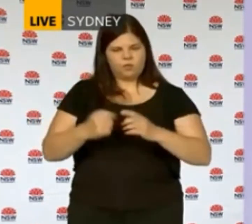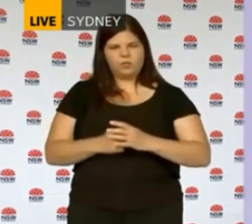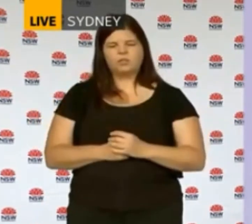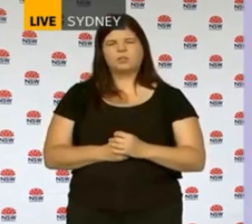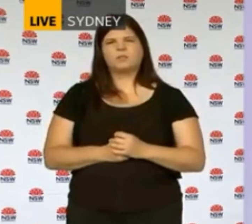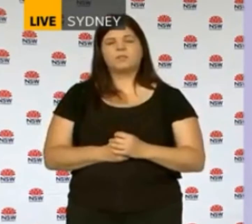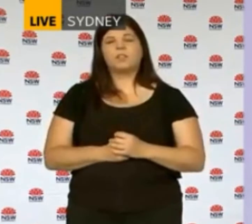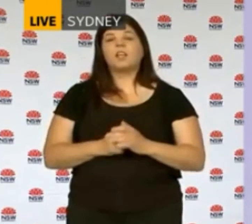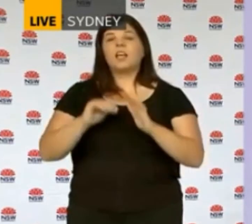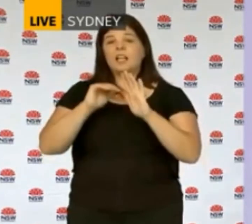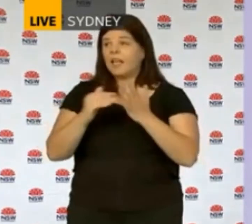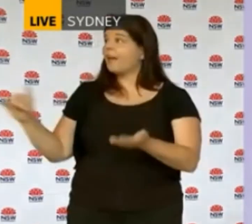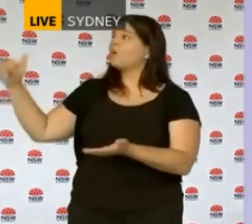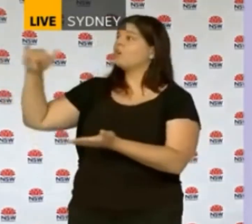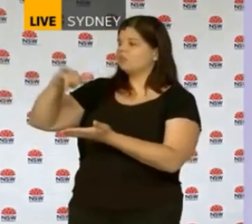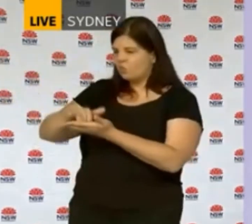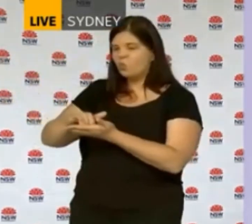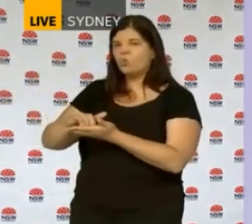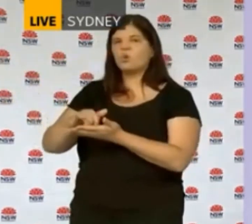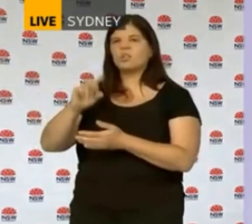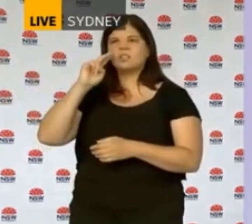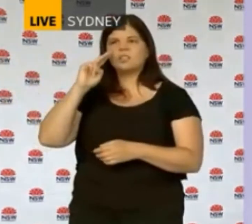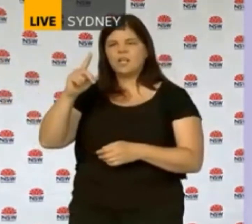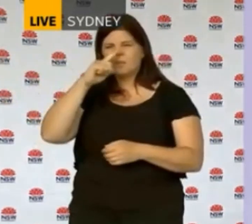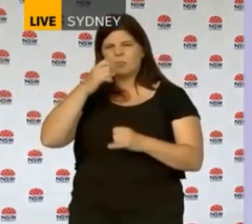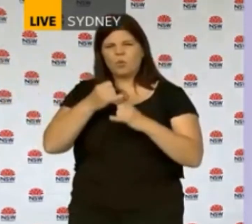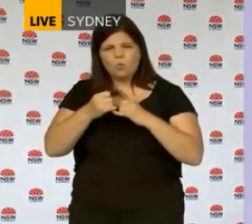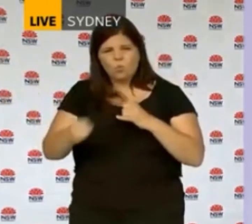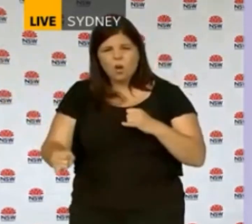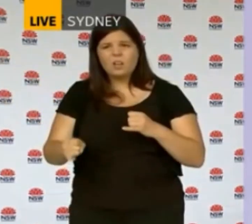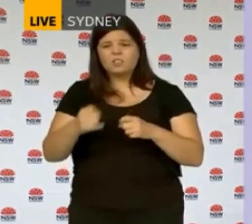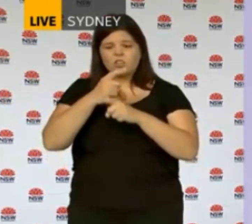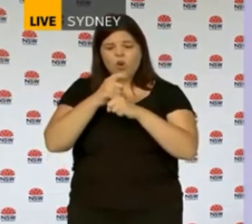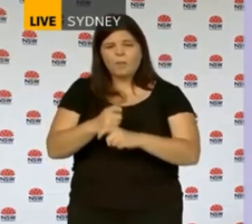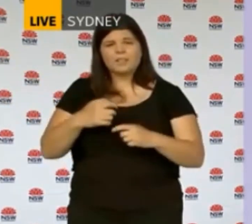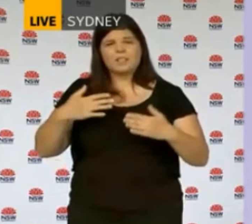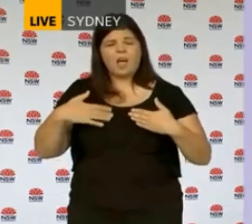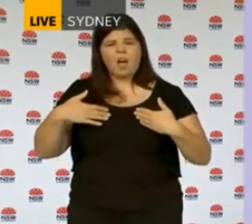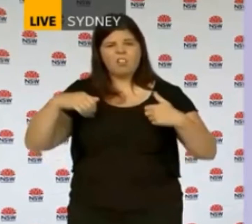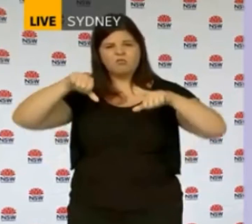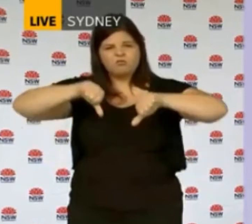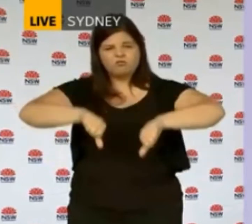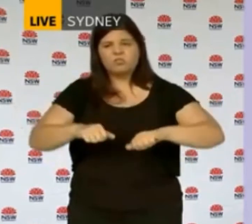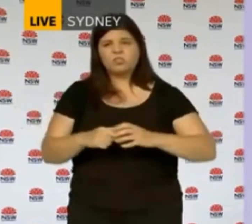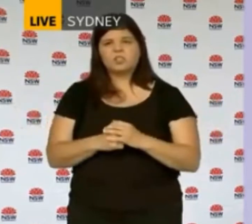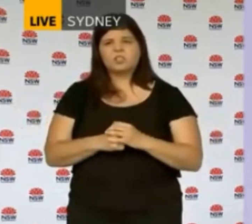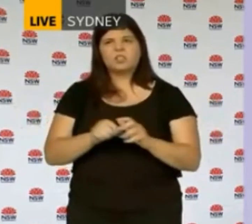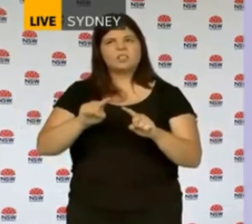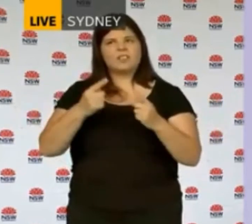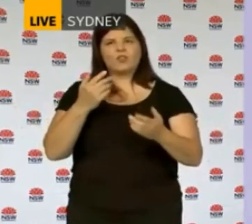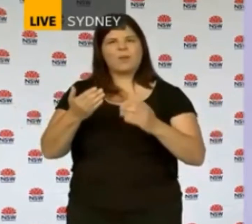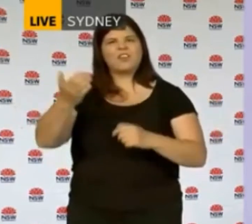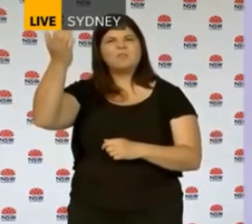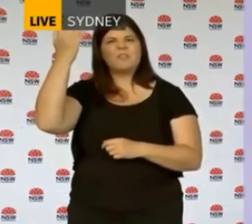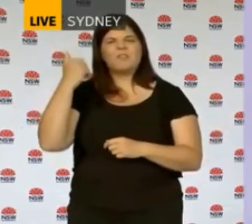increasingly quite complex health needs emerge in returning travellers, which was very different from the pattern we were seeing early on.